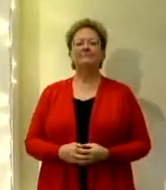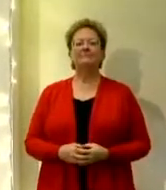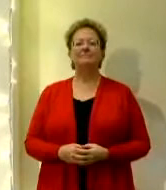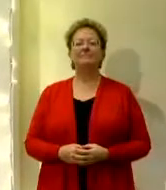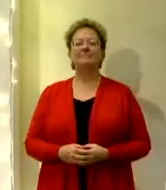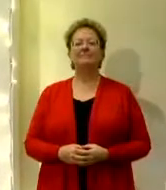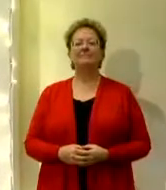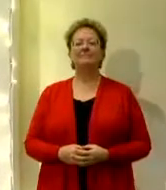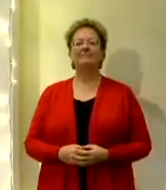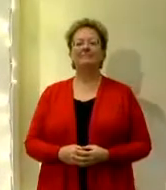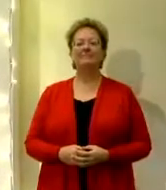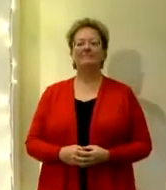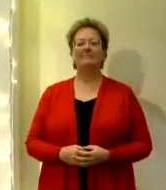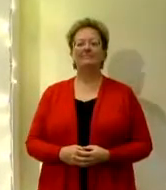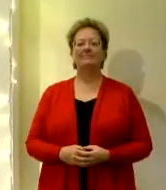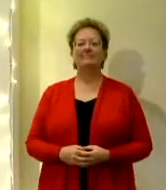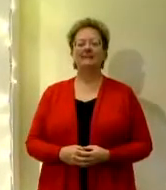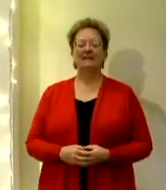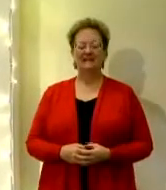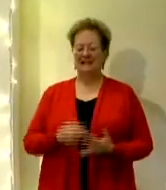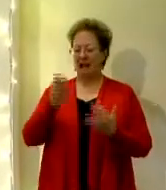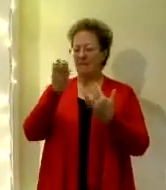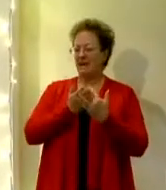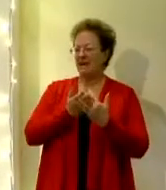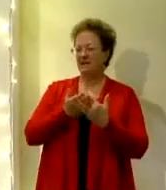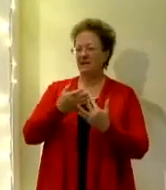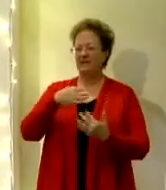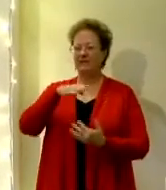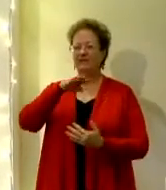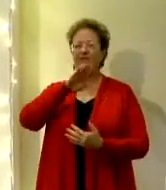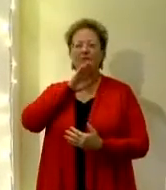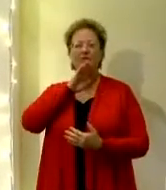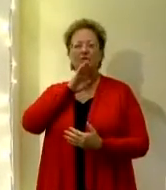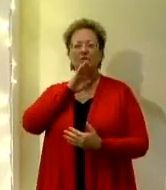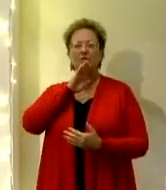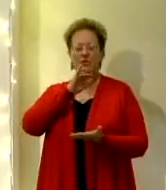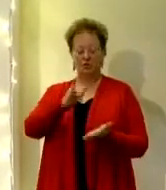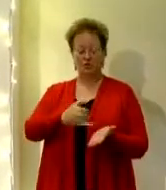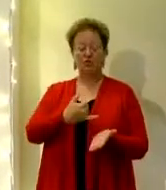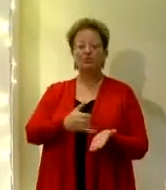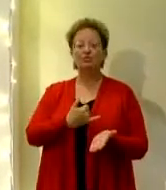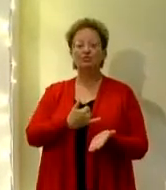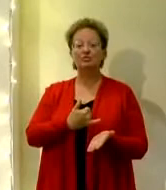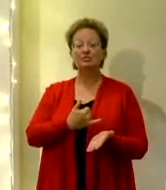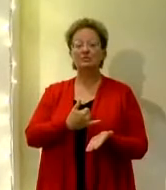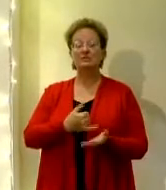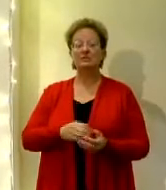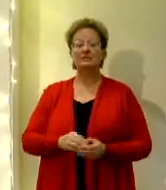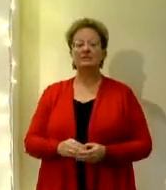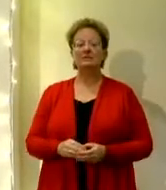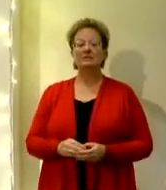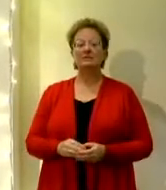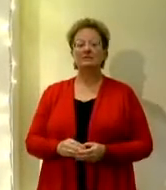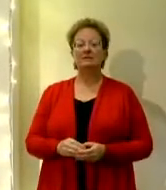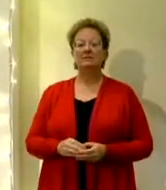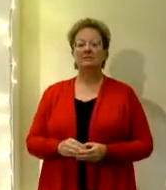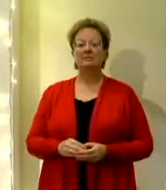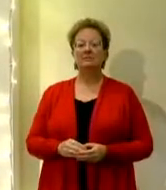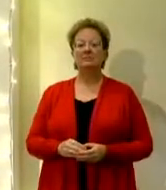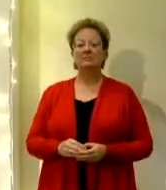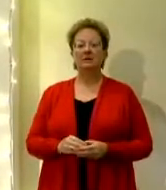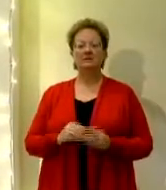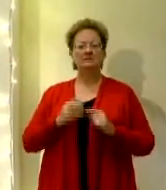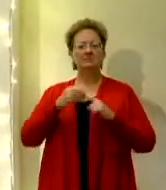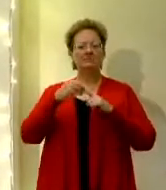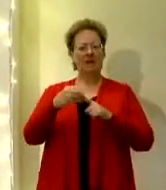But God intervened in the midst of his frustration and said, this is no ordinary story, and this